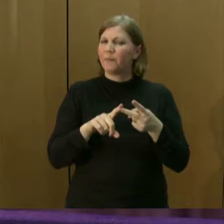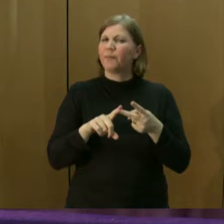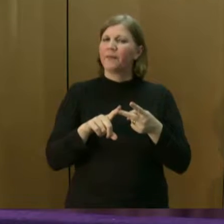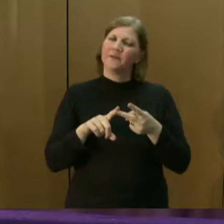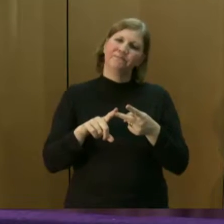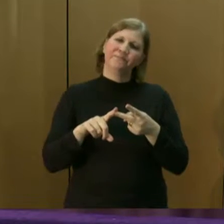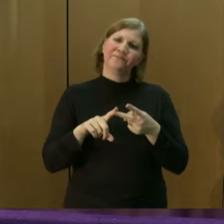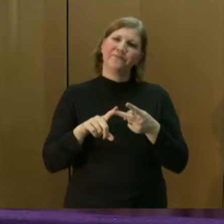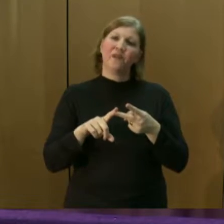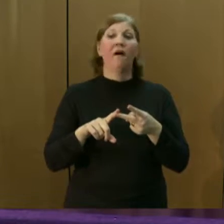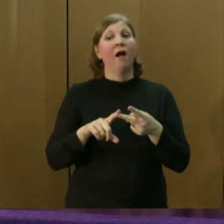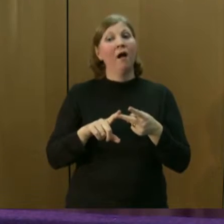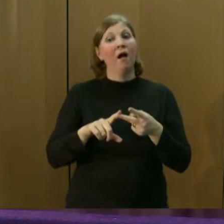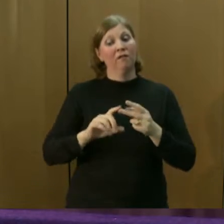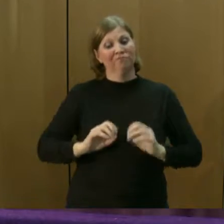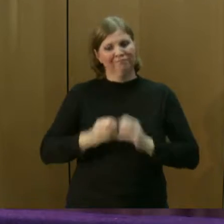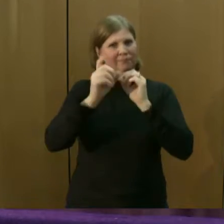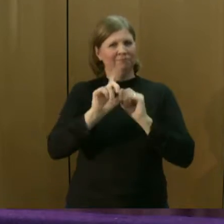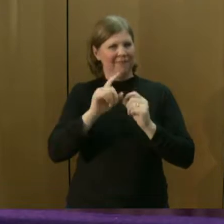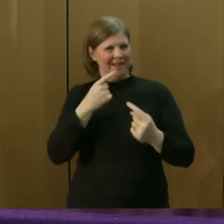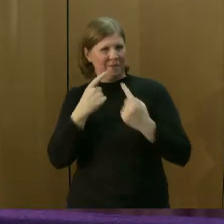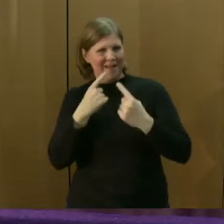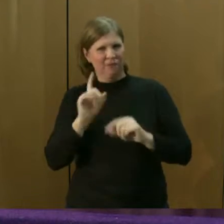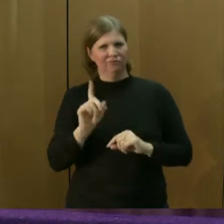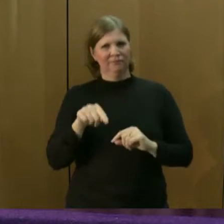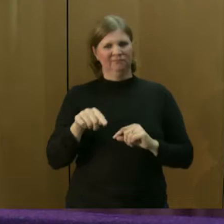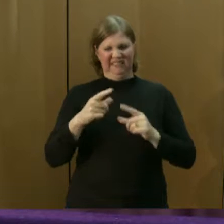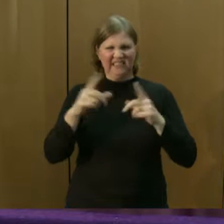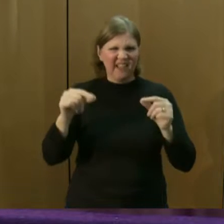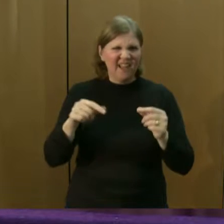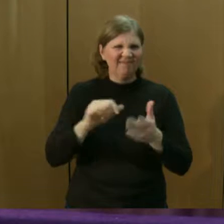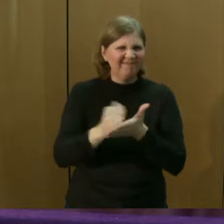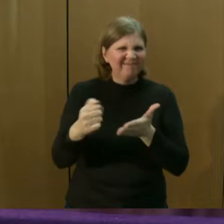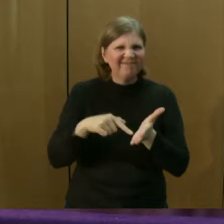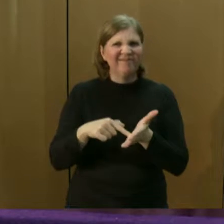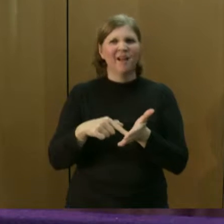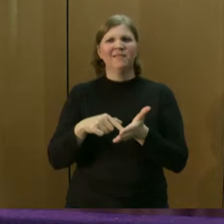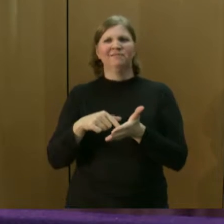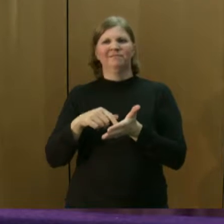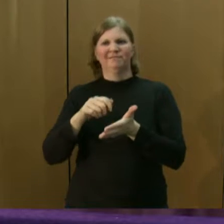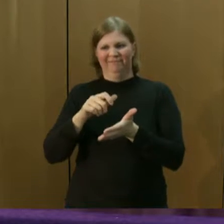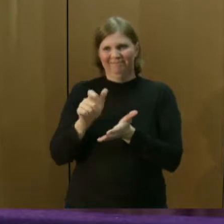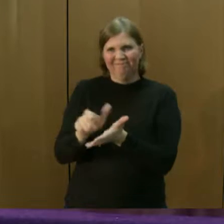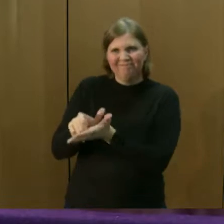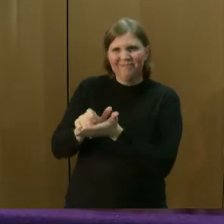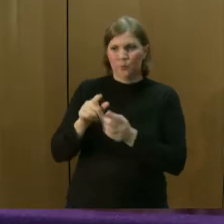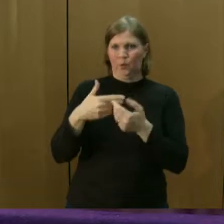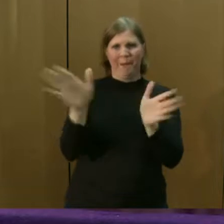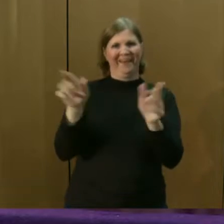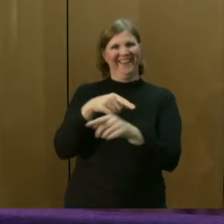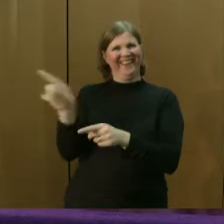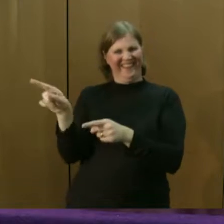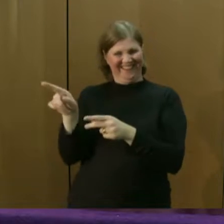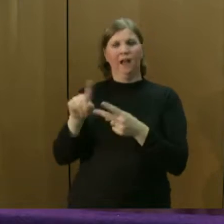up-to-date, comprehensive information and therefore ticketing to the public for the Fringe. And thirdly, to raise the profile and market